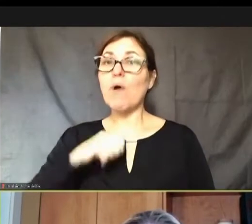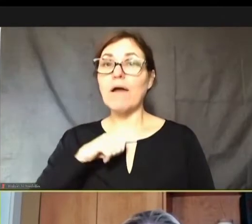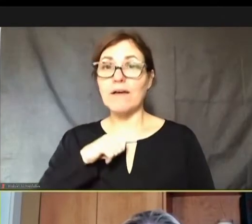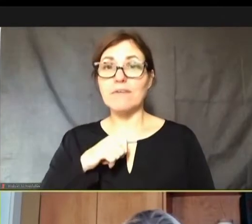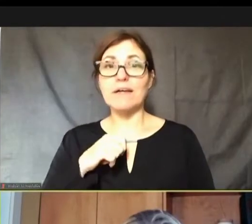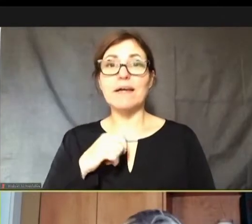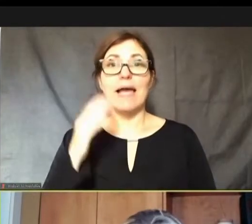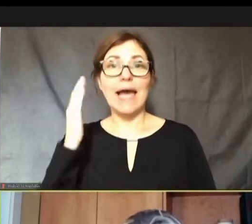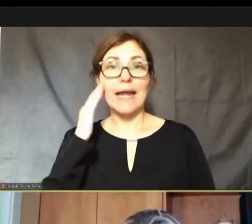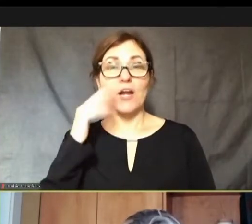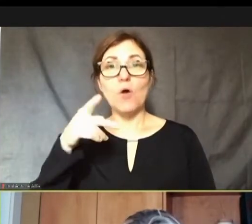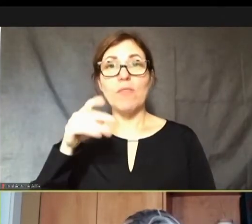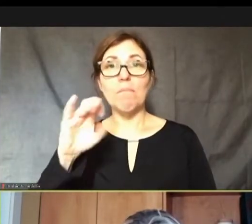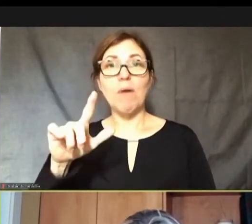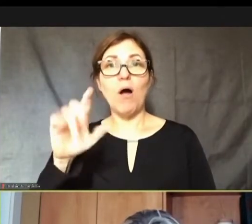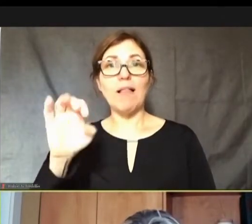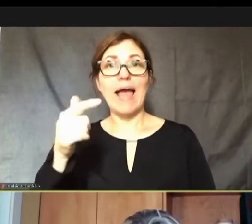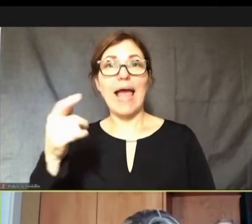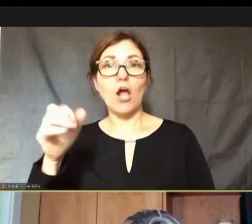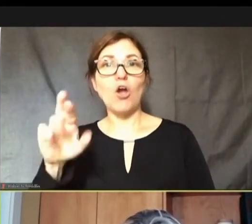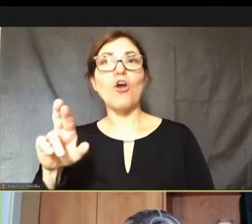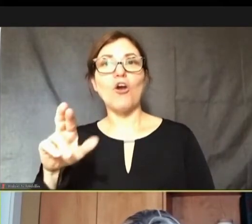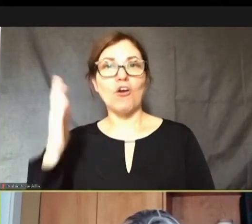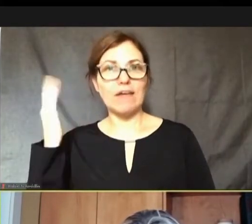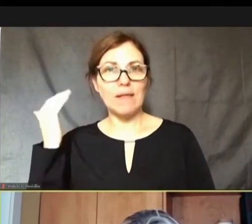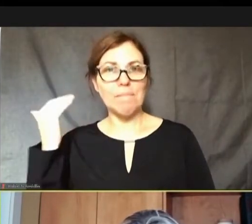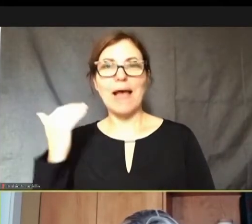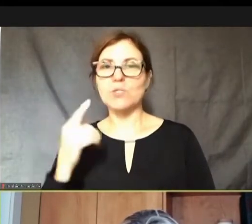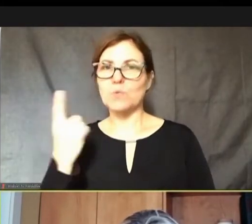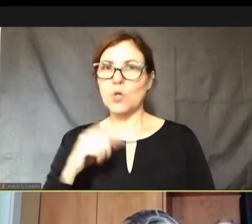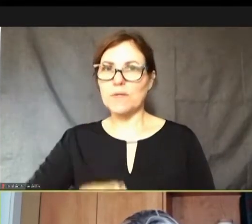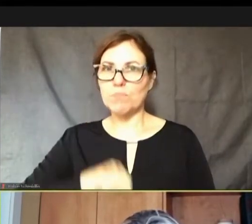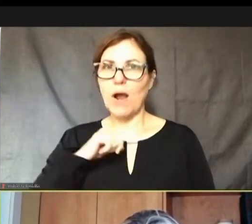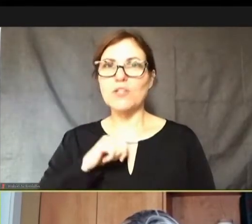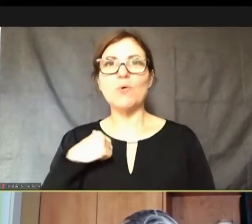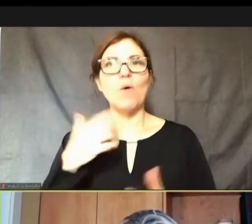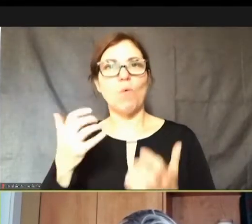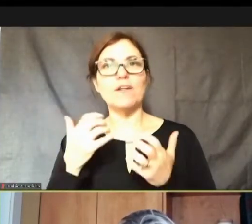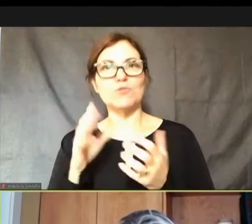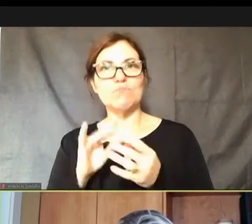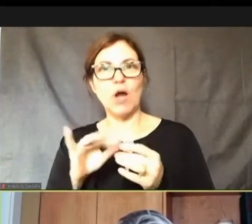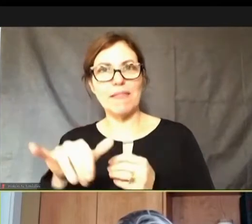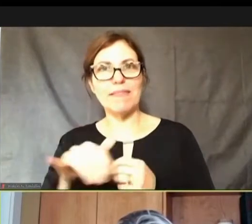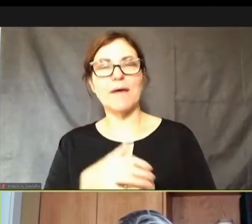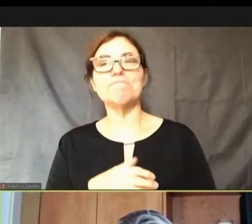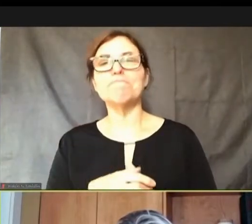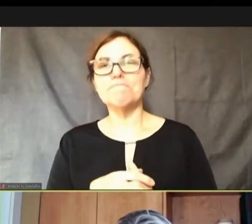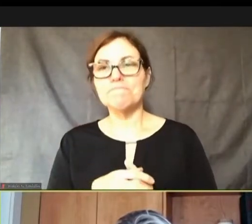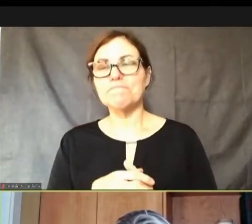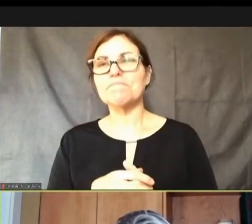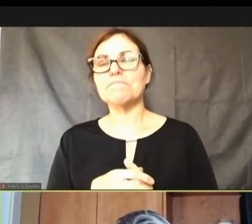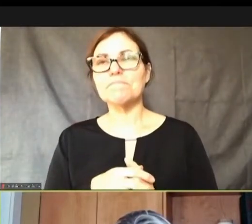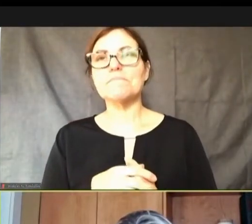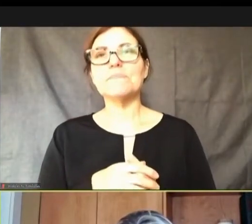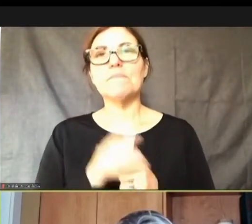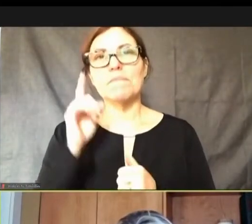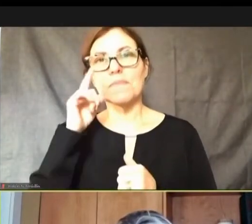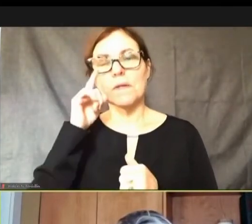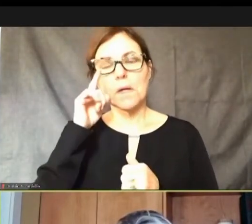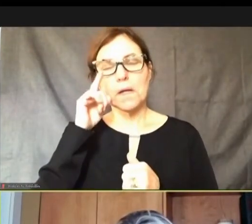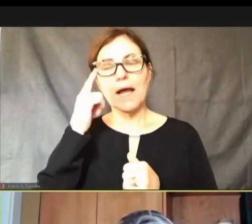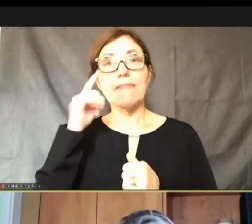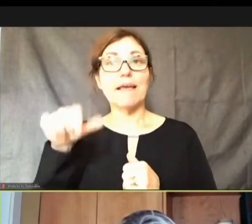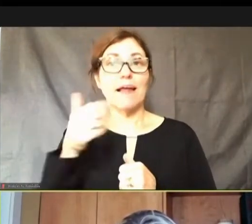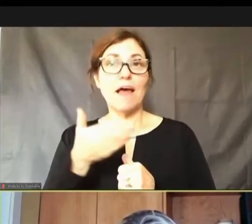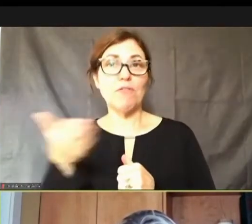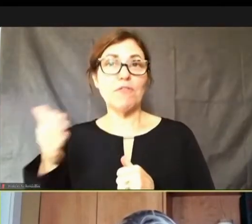always mindful of and willing to say out loud. So I wanted to echo that. And I think that, you know, another thing that you said that resonated with me